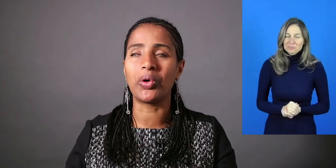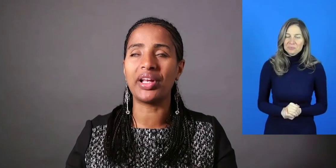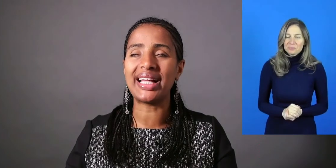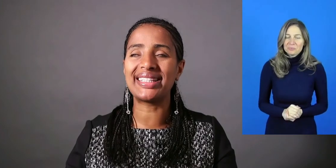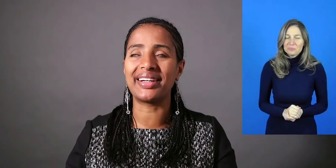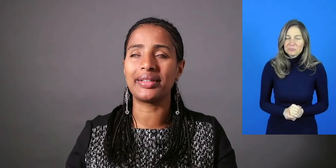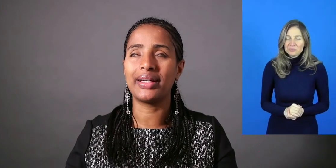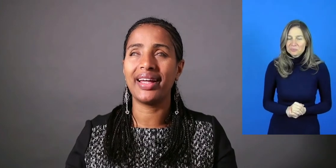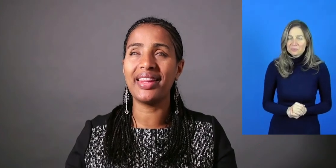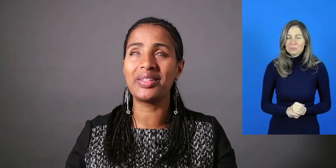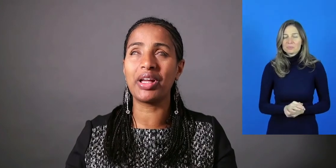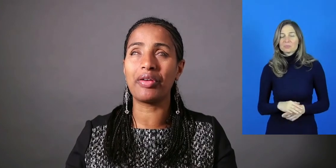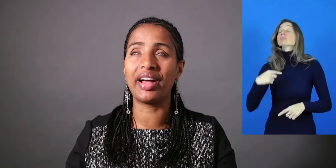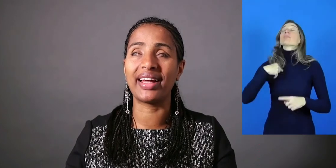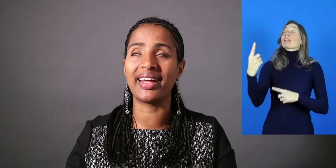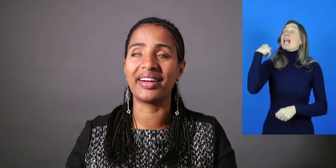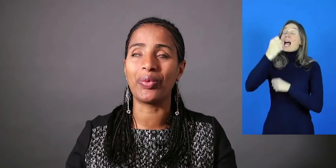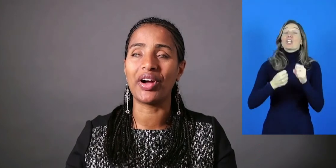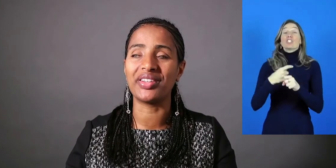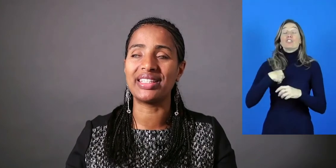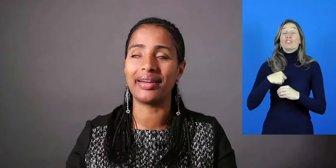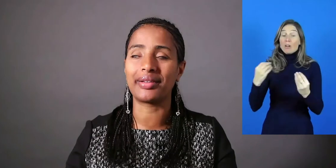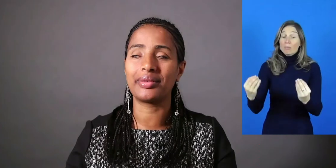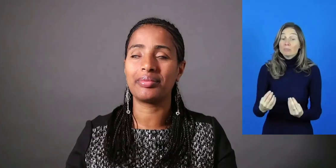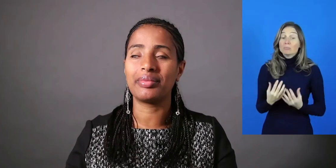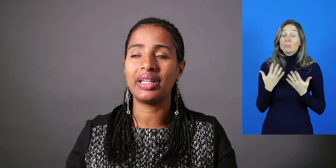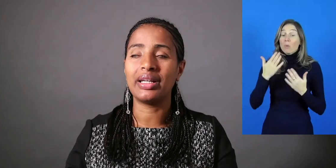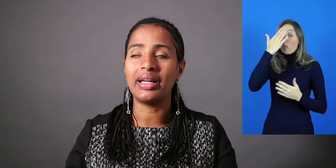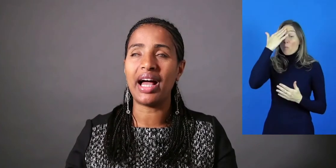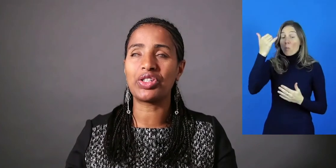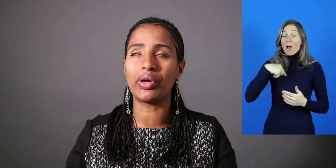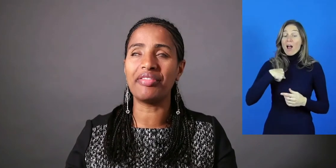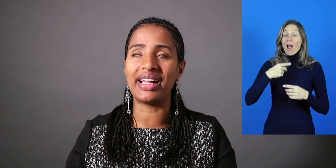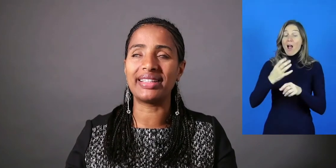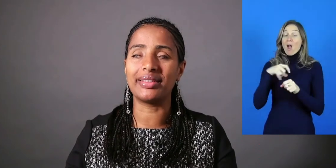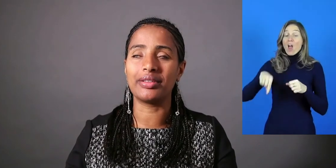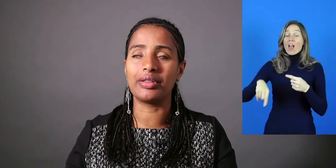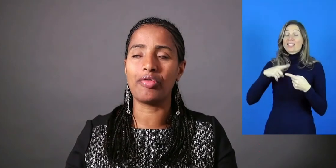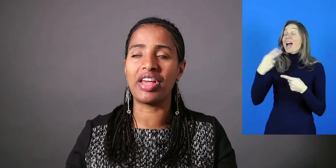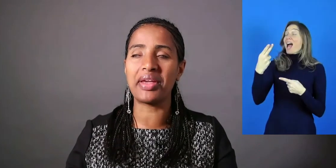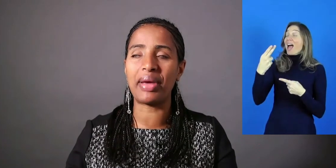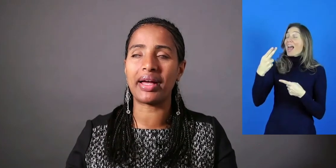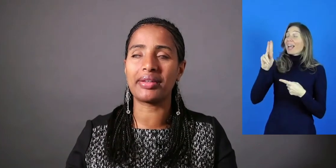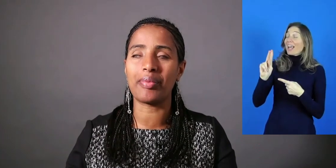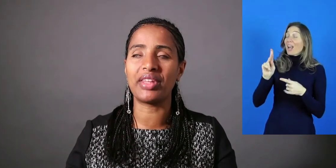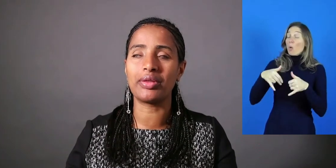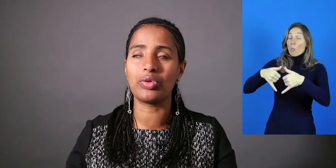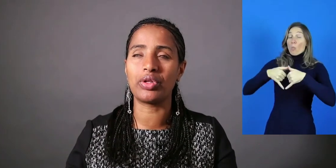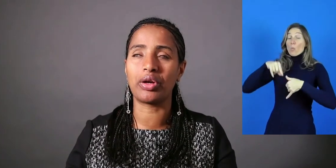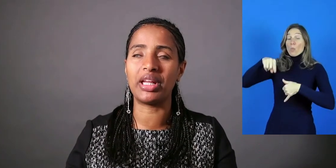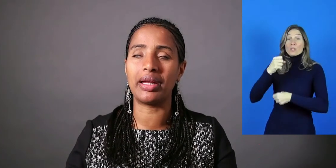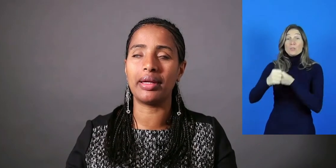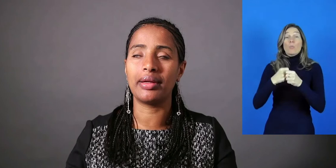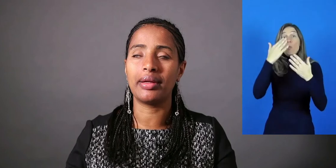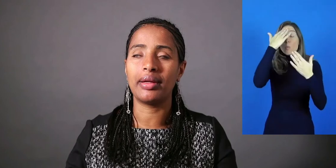Livelihood Award last year and the Spirit of Helen Keller Award this year. I strongly felt of giving back something to